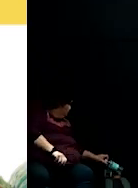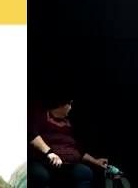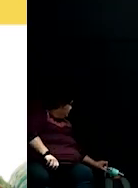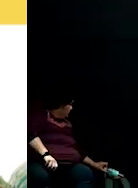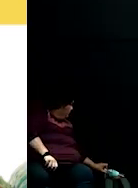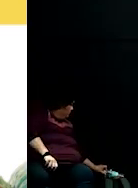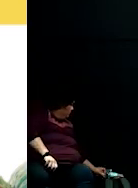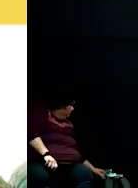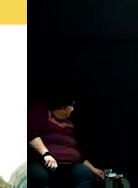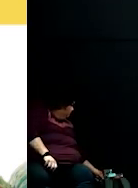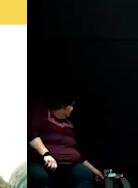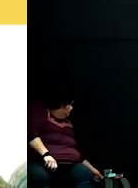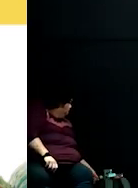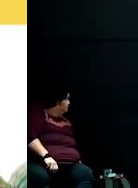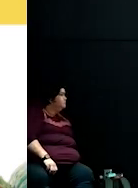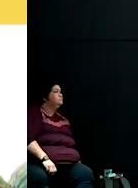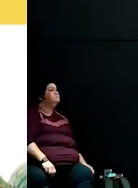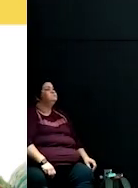materials to,